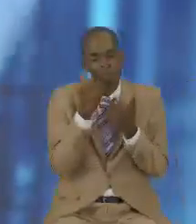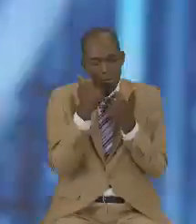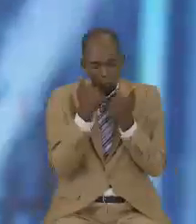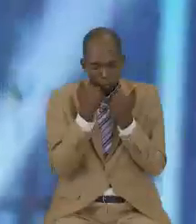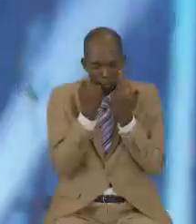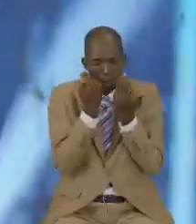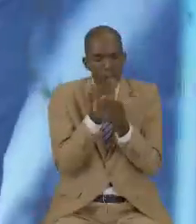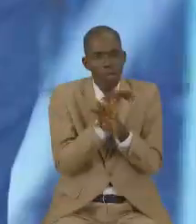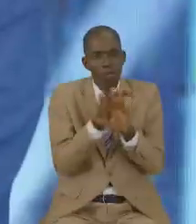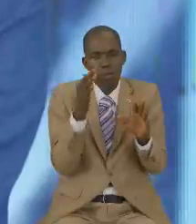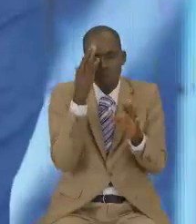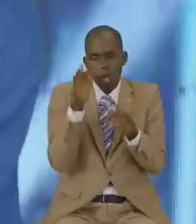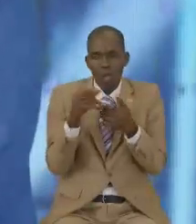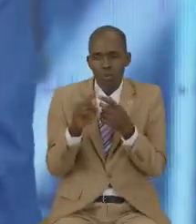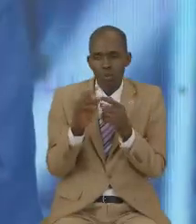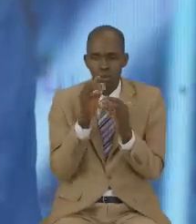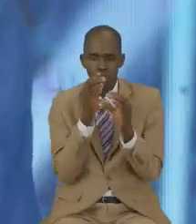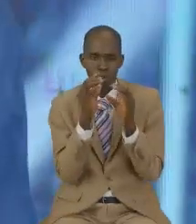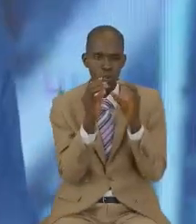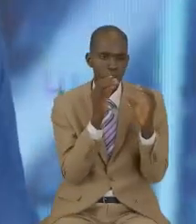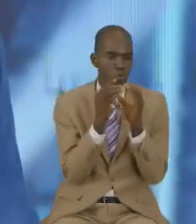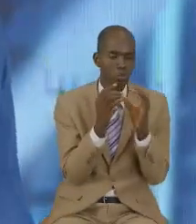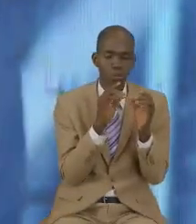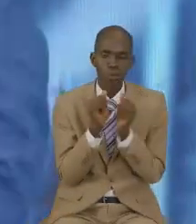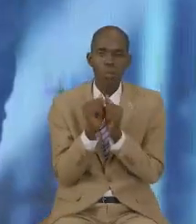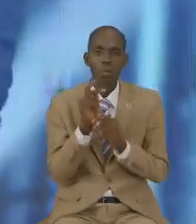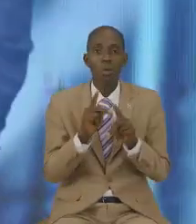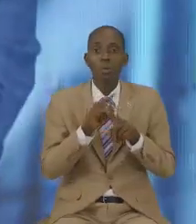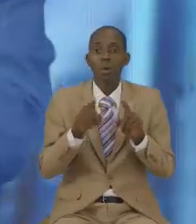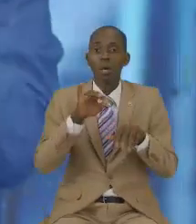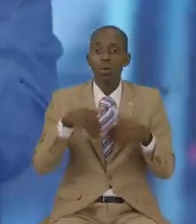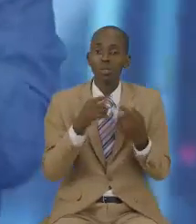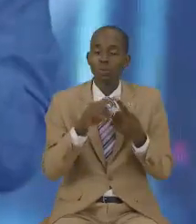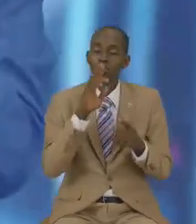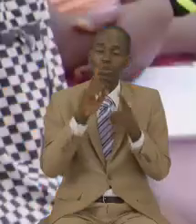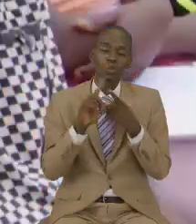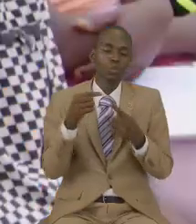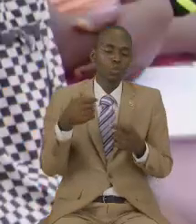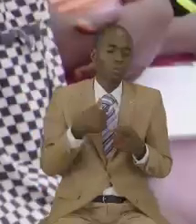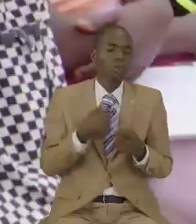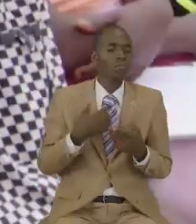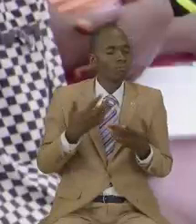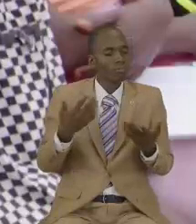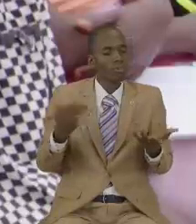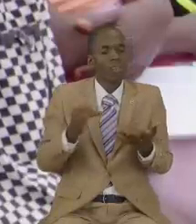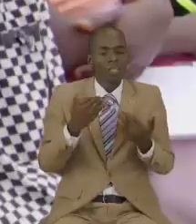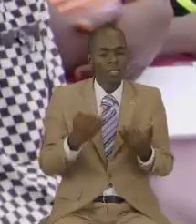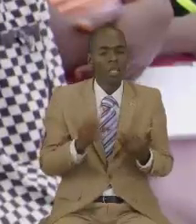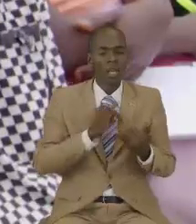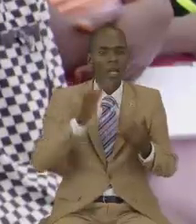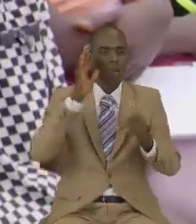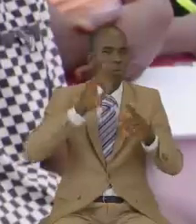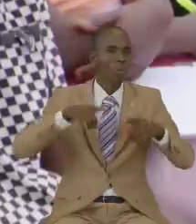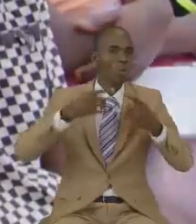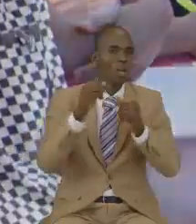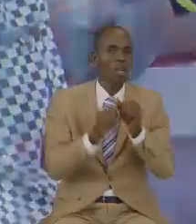how to talk to people. And when they are talking to me, I look at now, I'm going to grow every day, a step at a